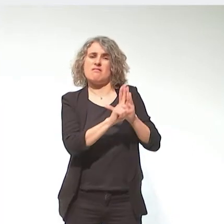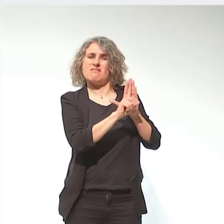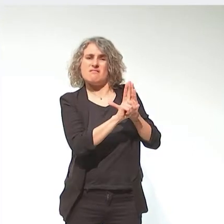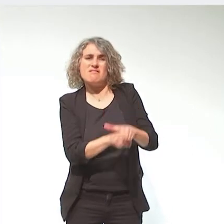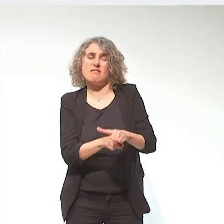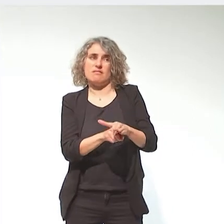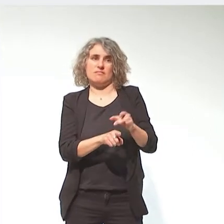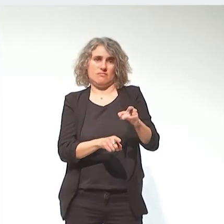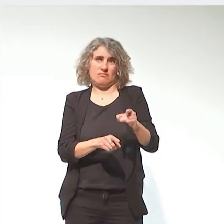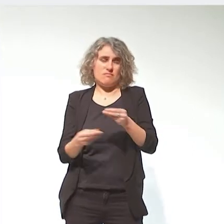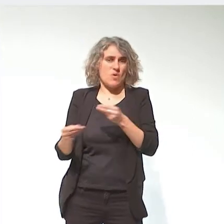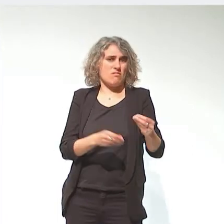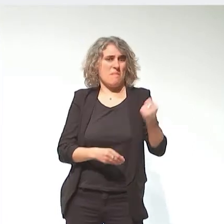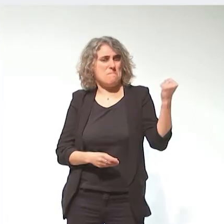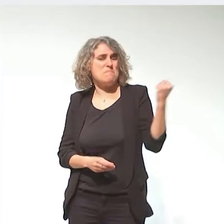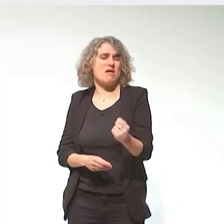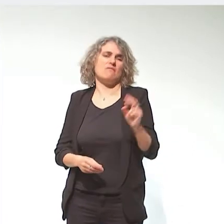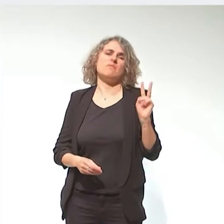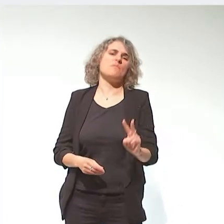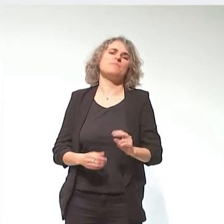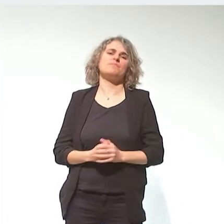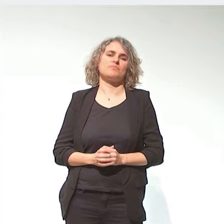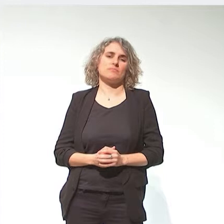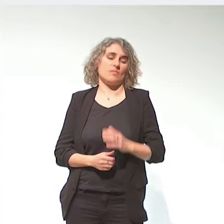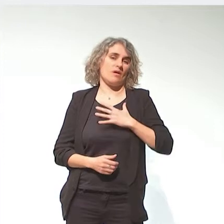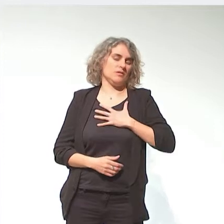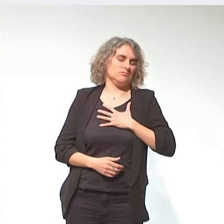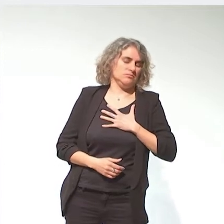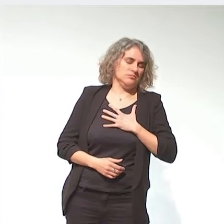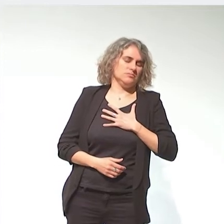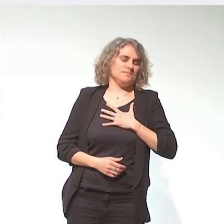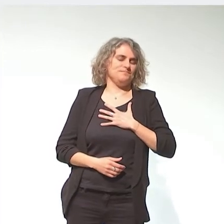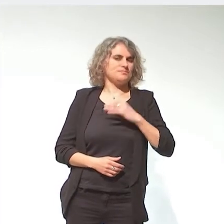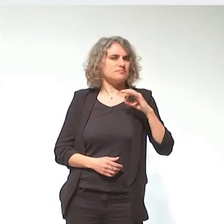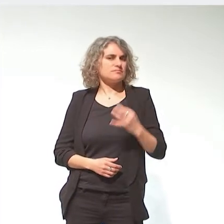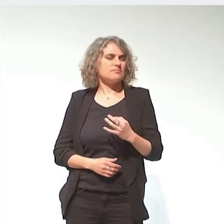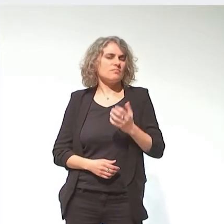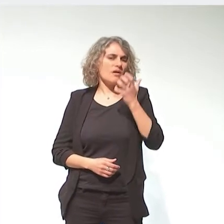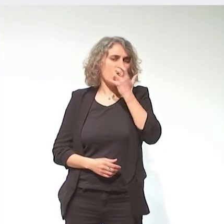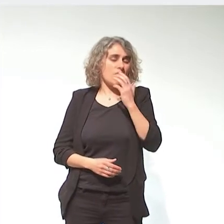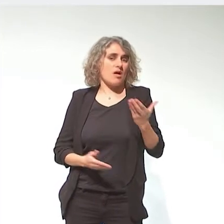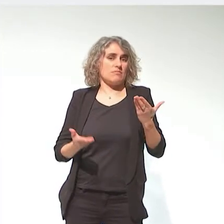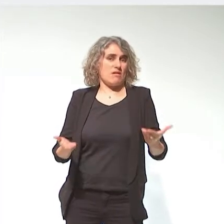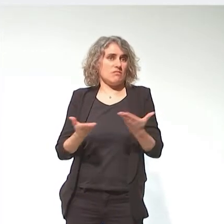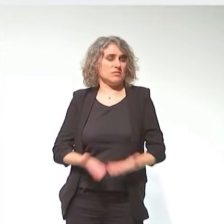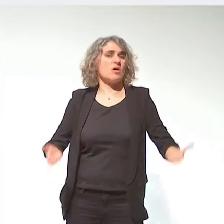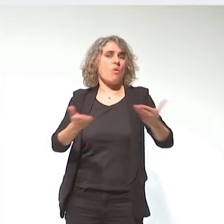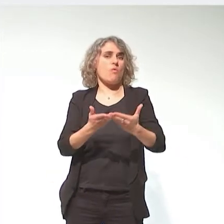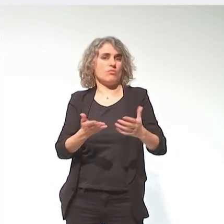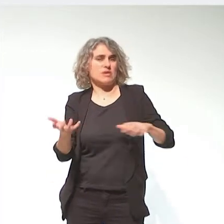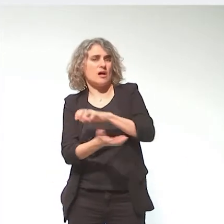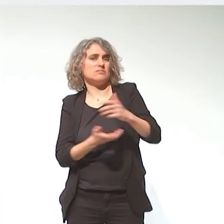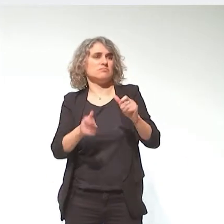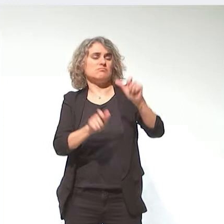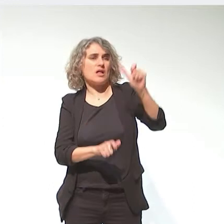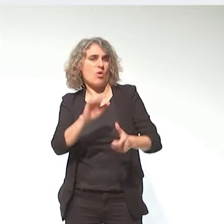Regrettably, we are facing a big refugee crisis, and we as a union confronted